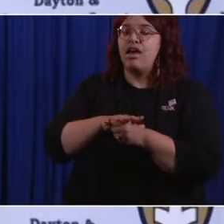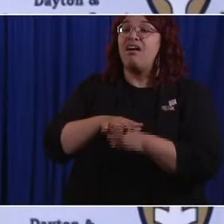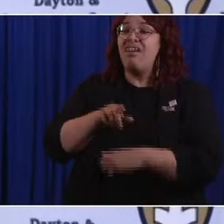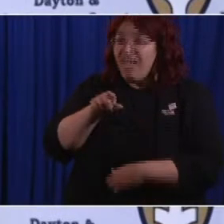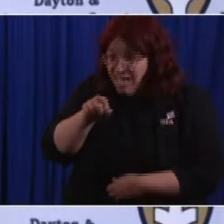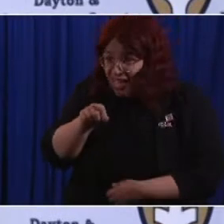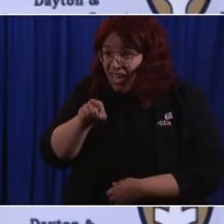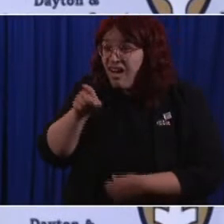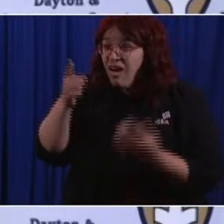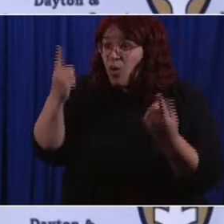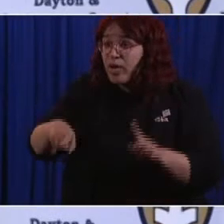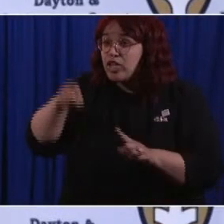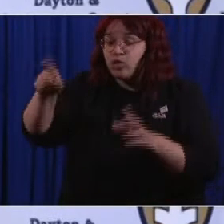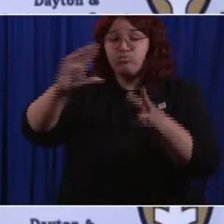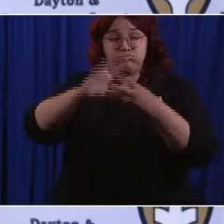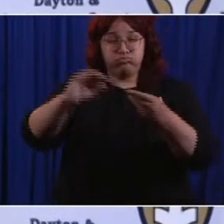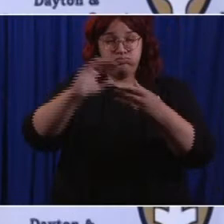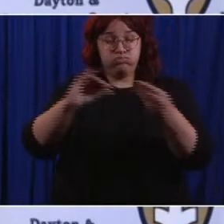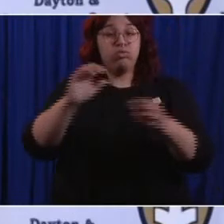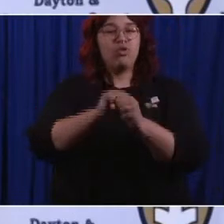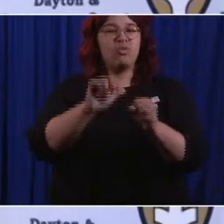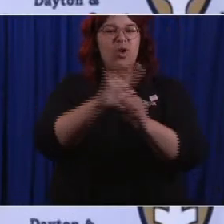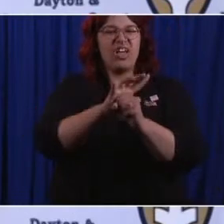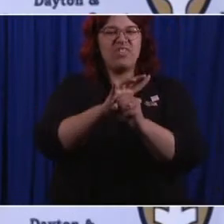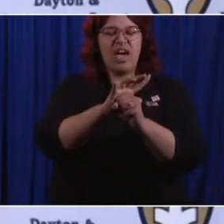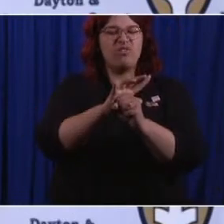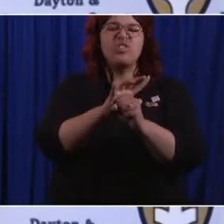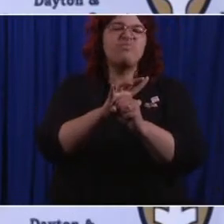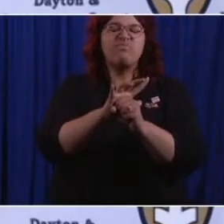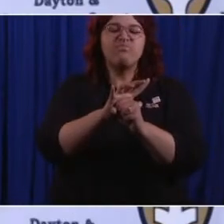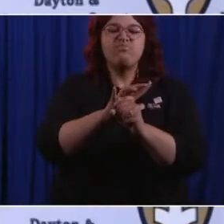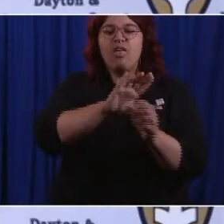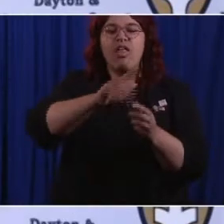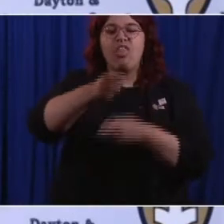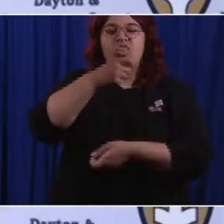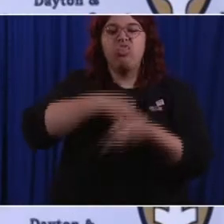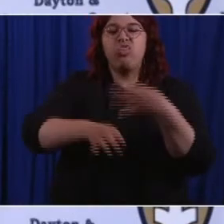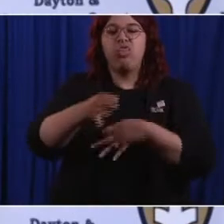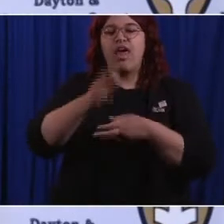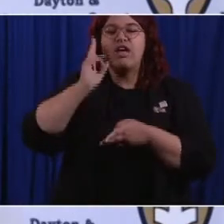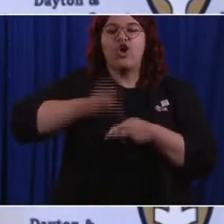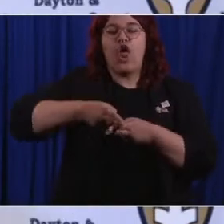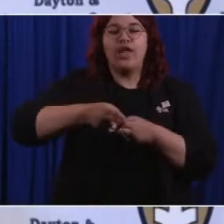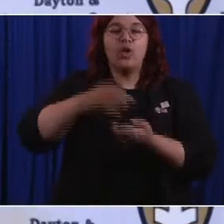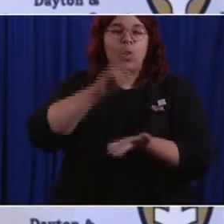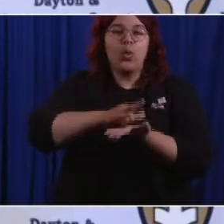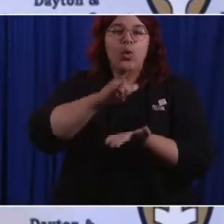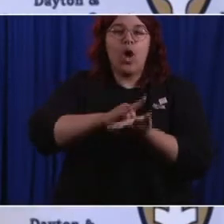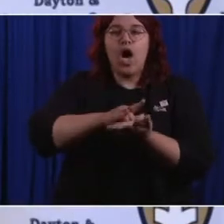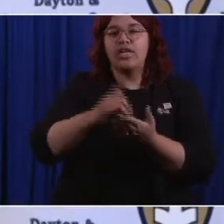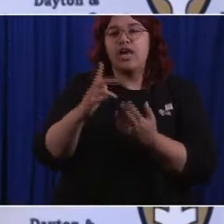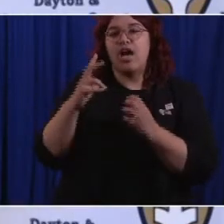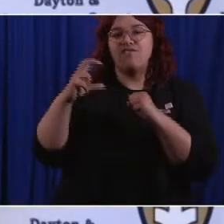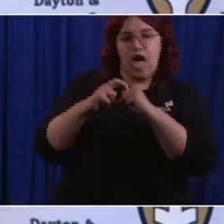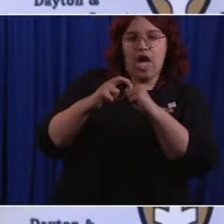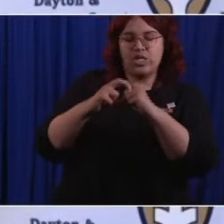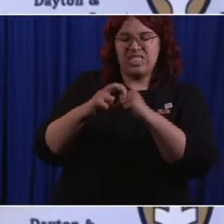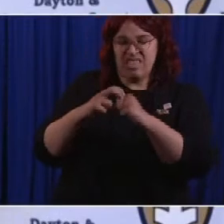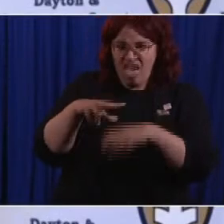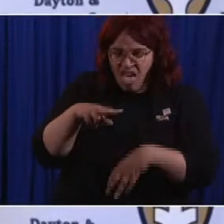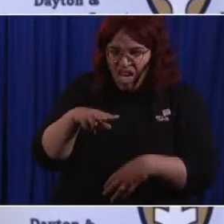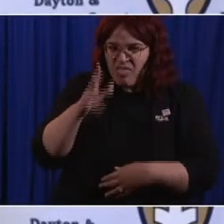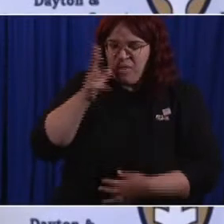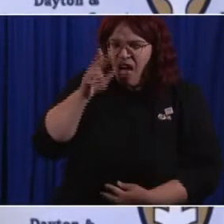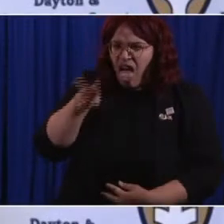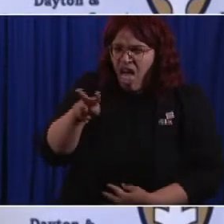virus. They said that those words are very hurtful. And in a climate where we are seeing an increase